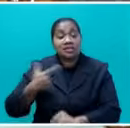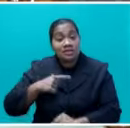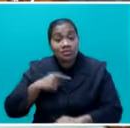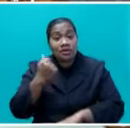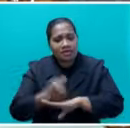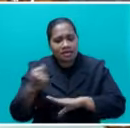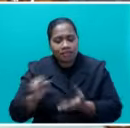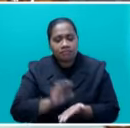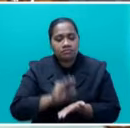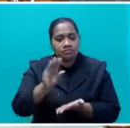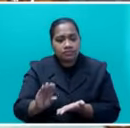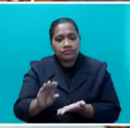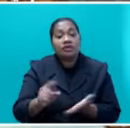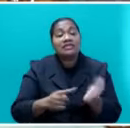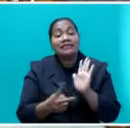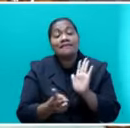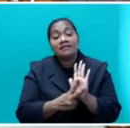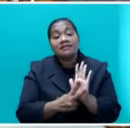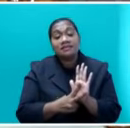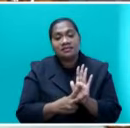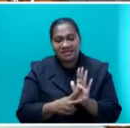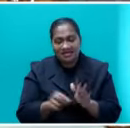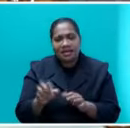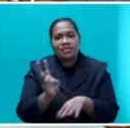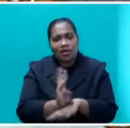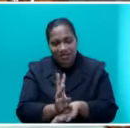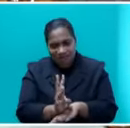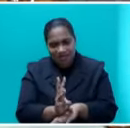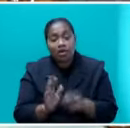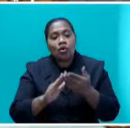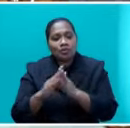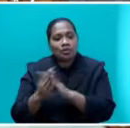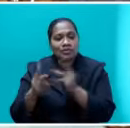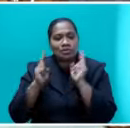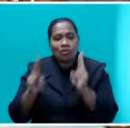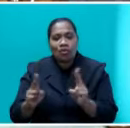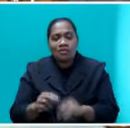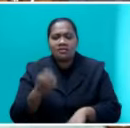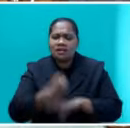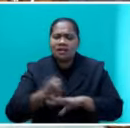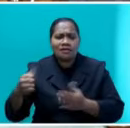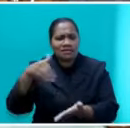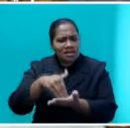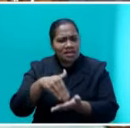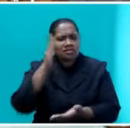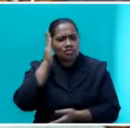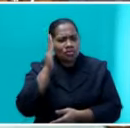the facilitation of a TV set and wireless equipment in community halls, government centers and schools